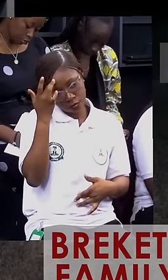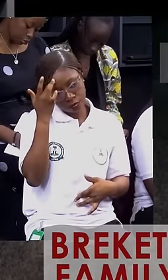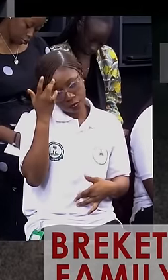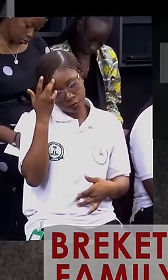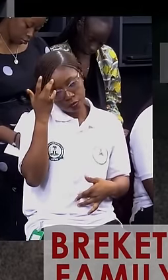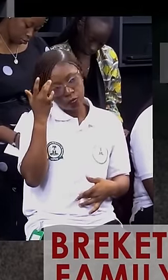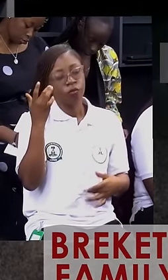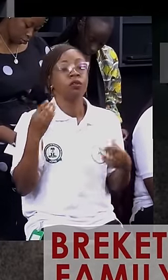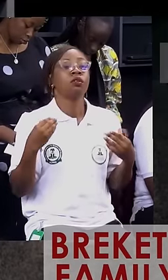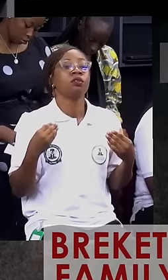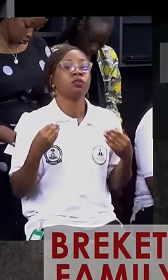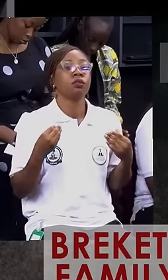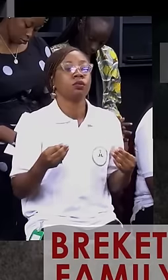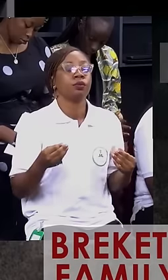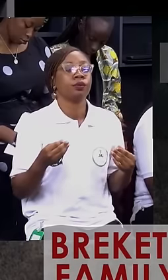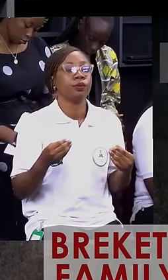So